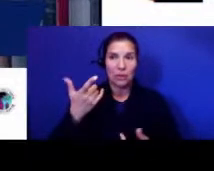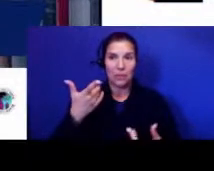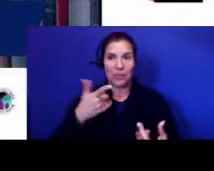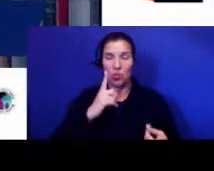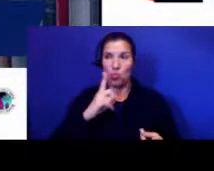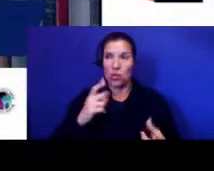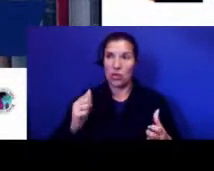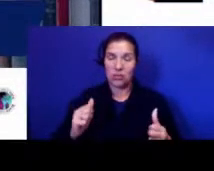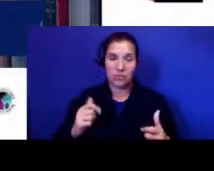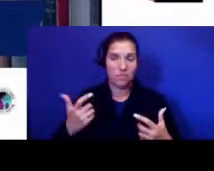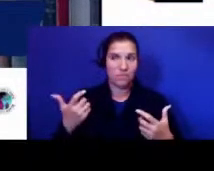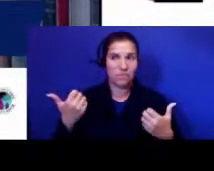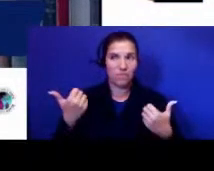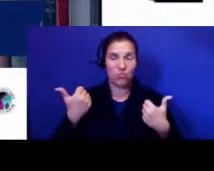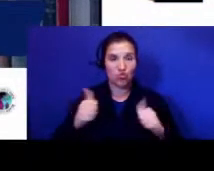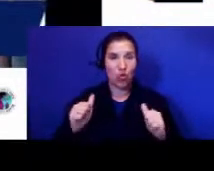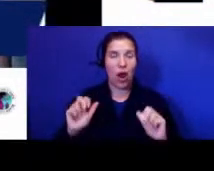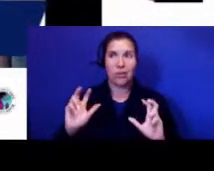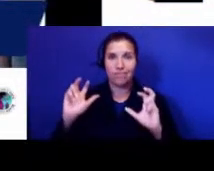all.